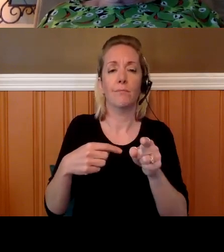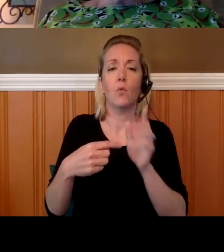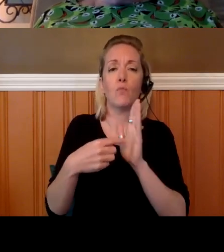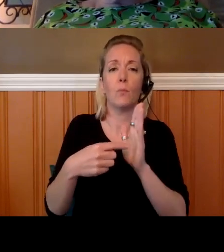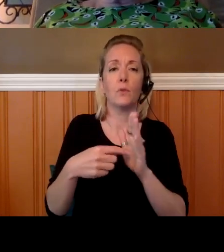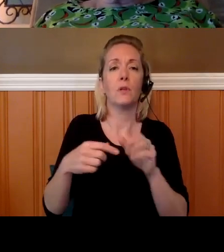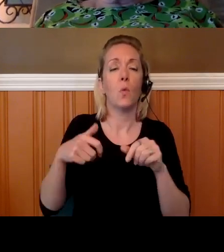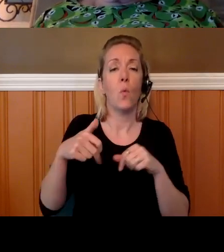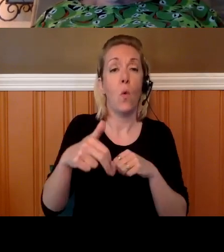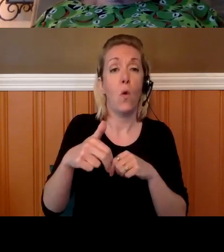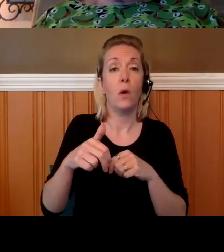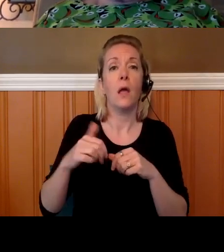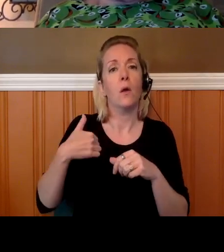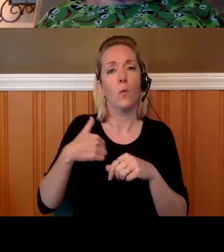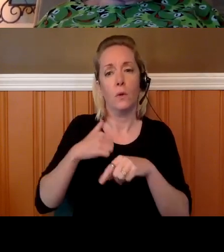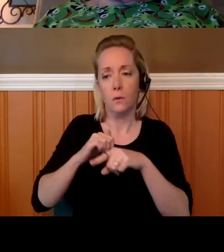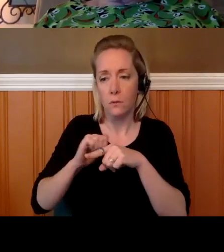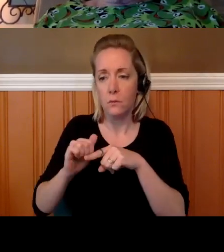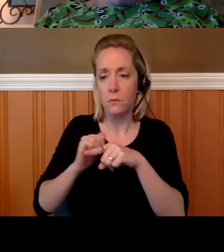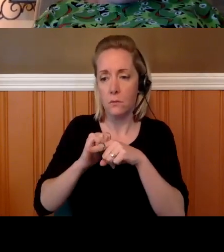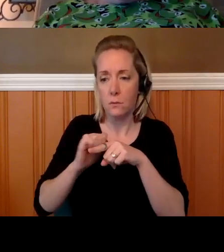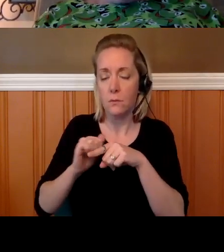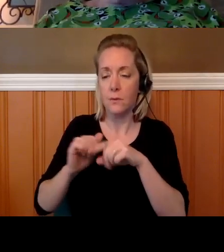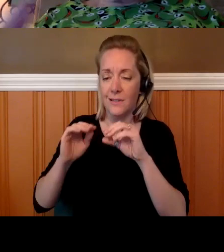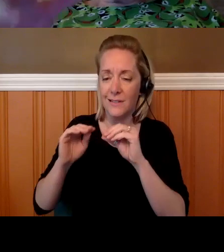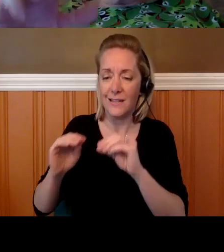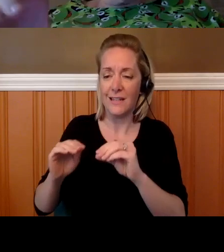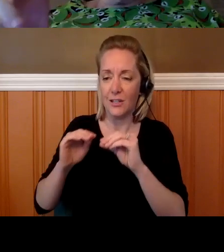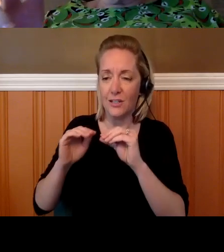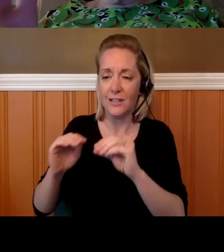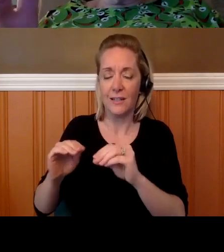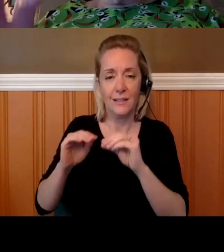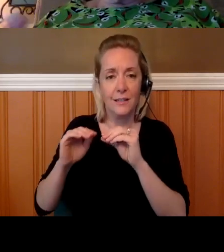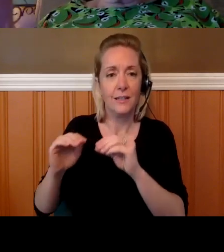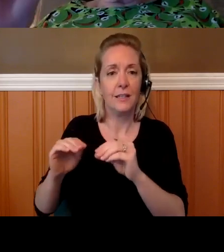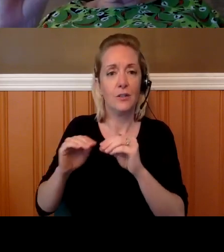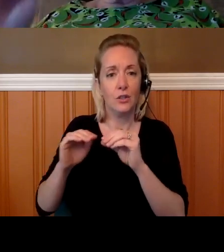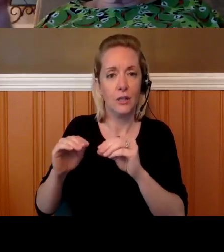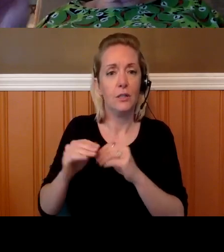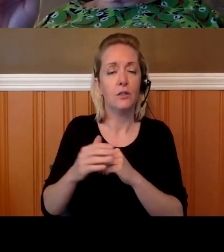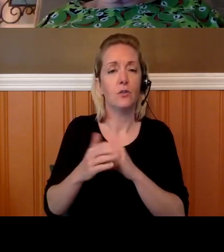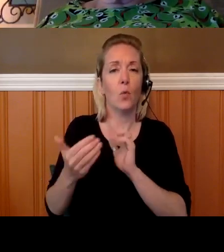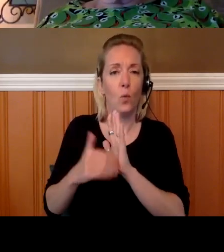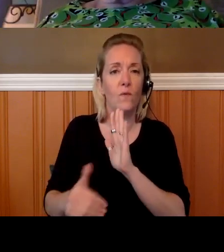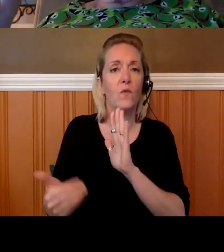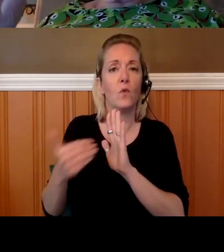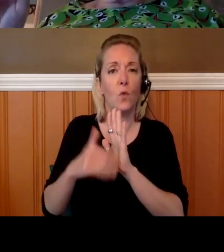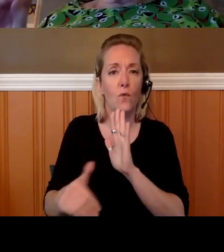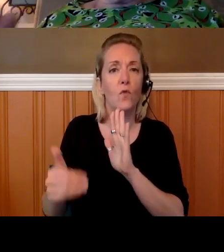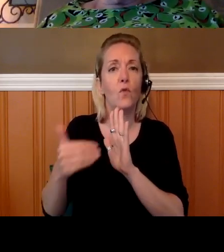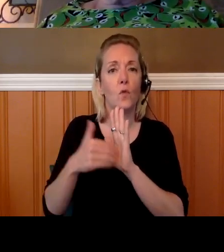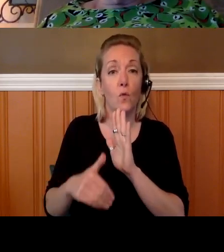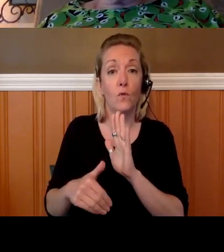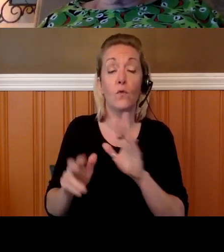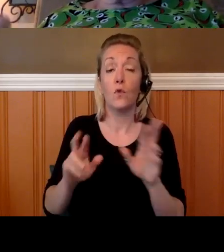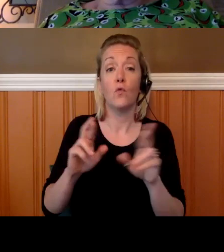by systematically using, just like we did with the word go, we would use it over and over in the context